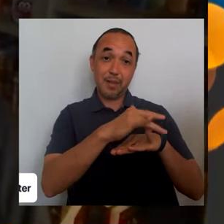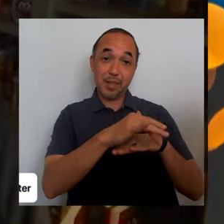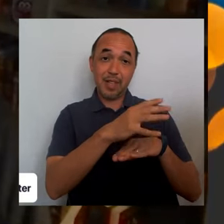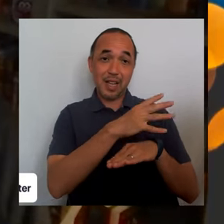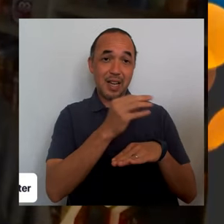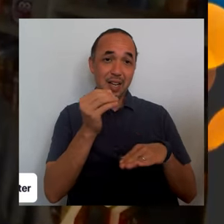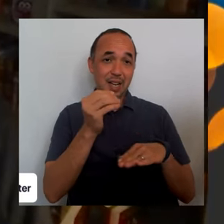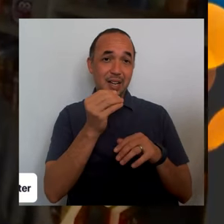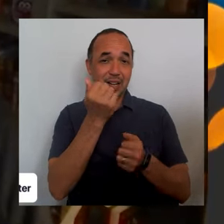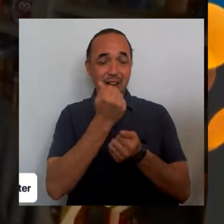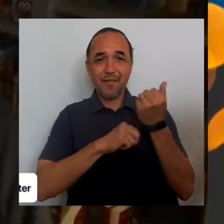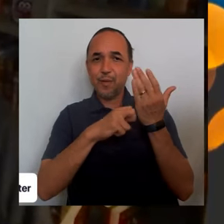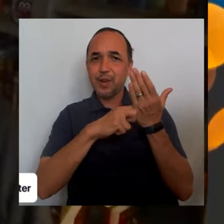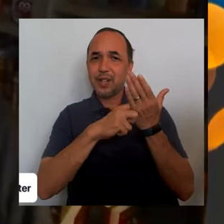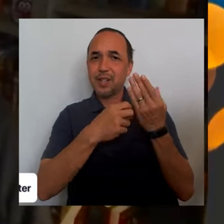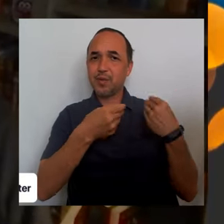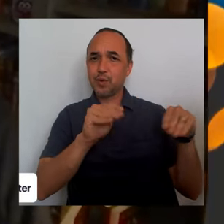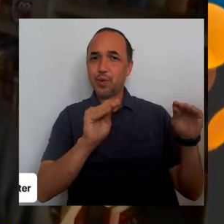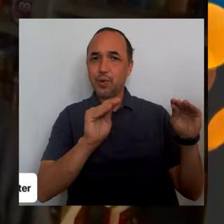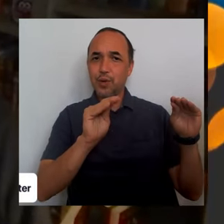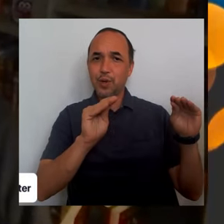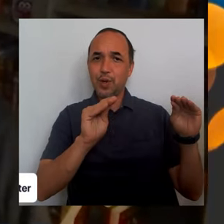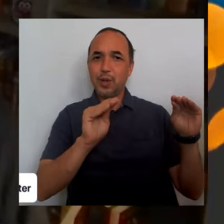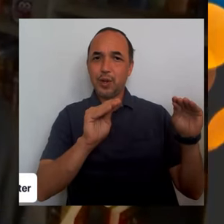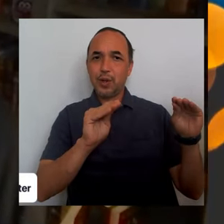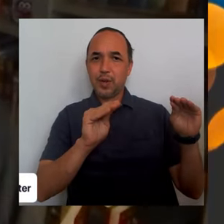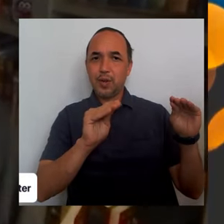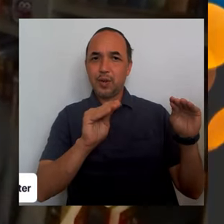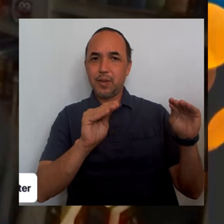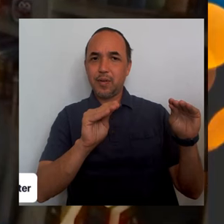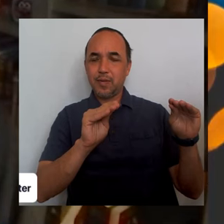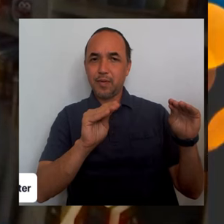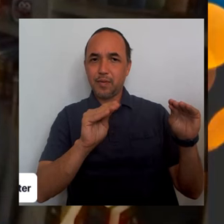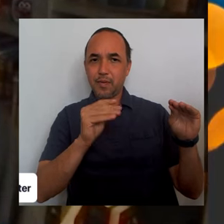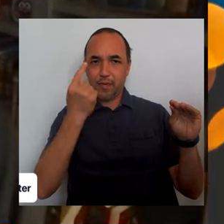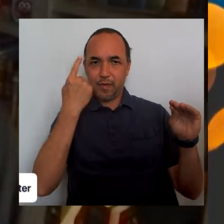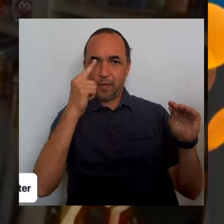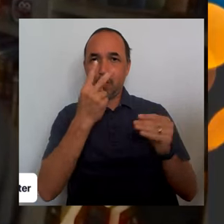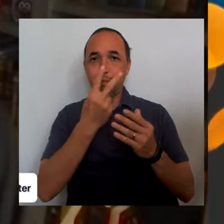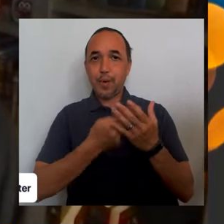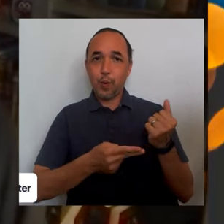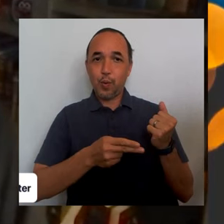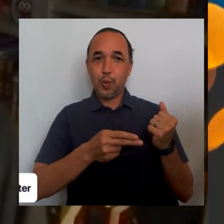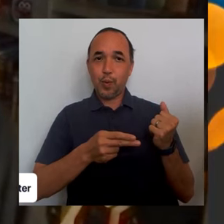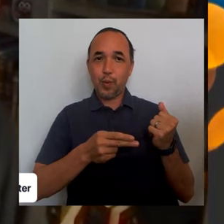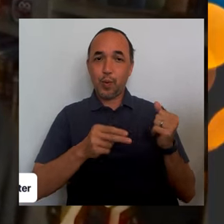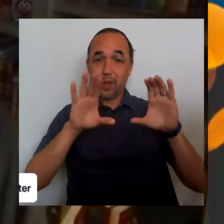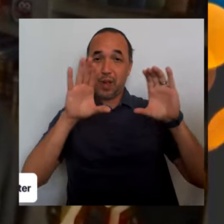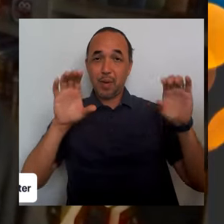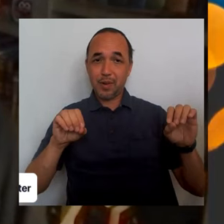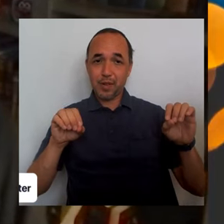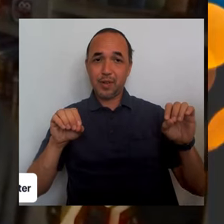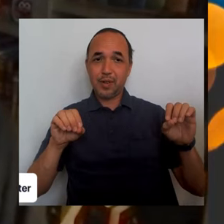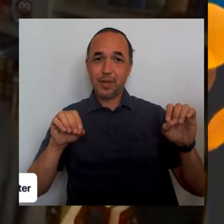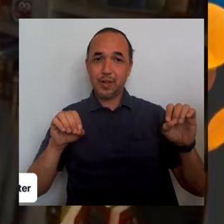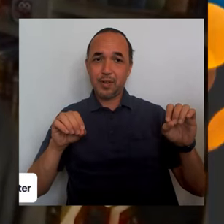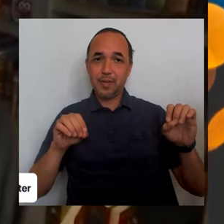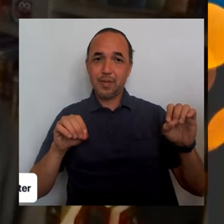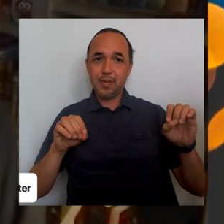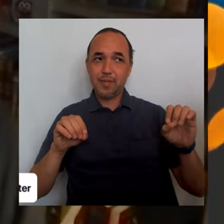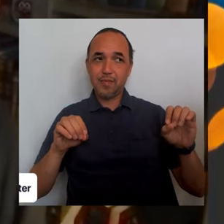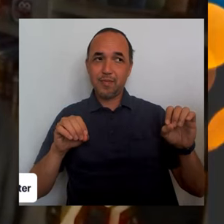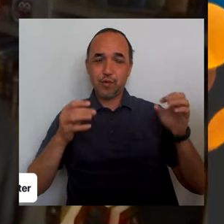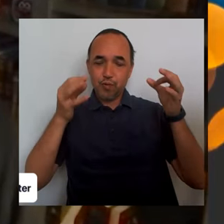one sold, you know, for both of these companies to say, hey, let's do something nice